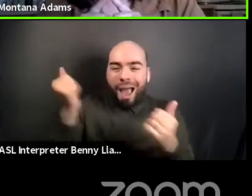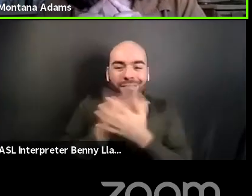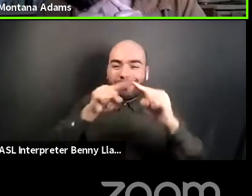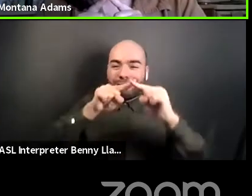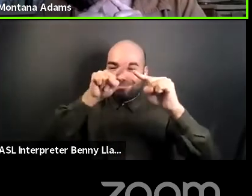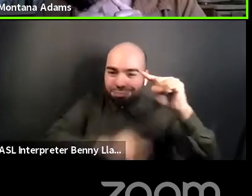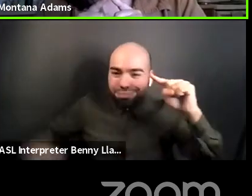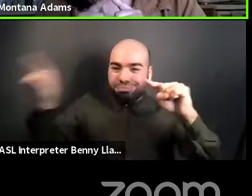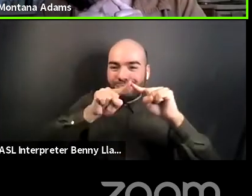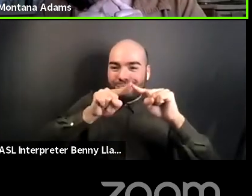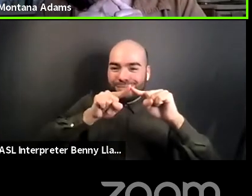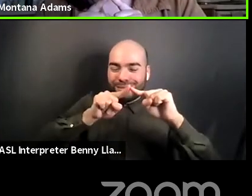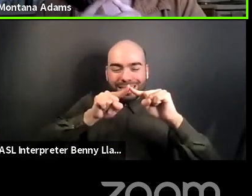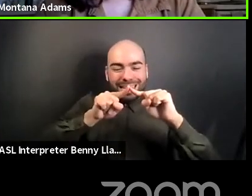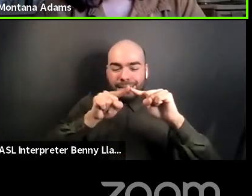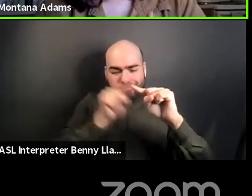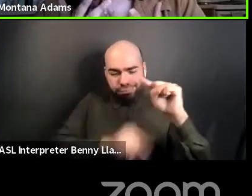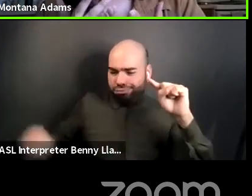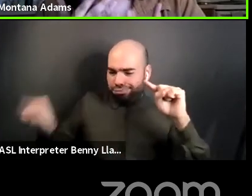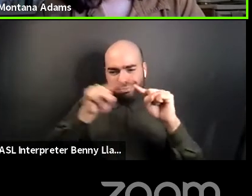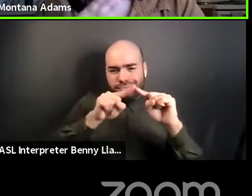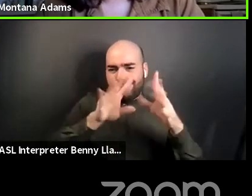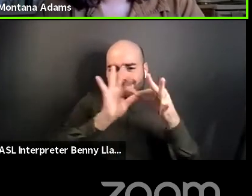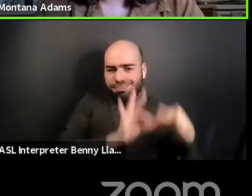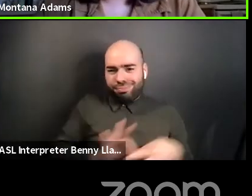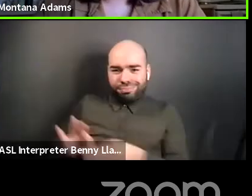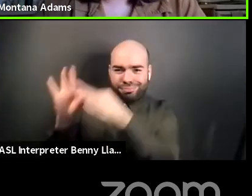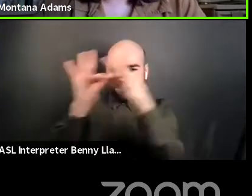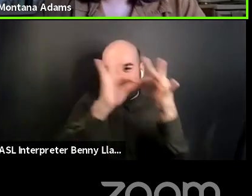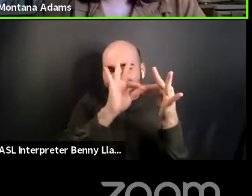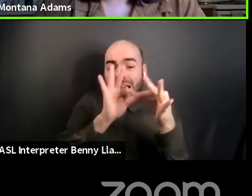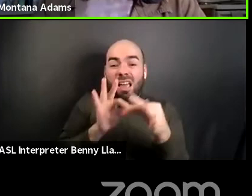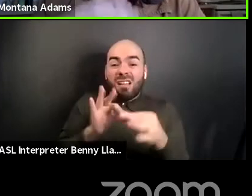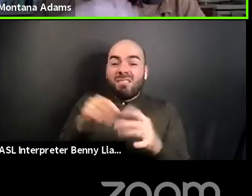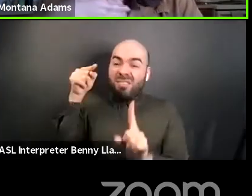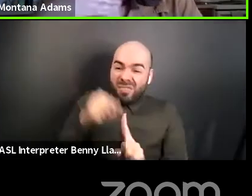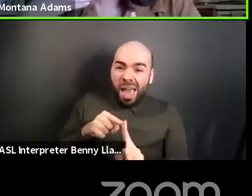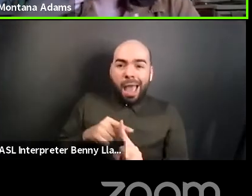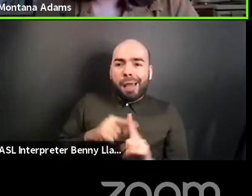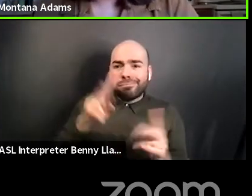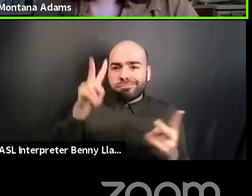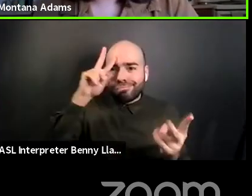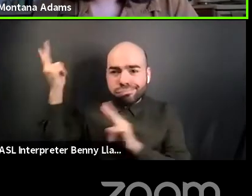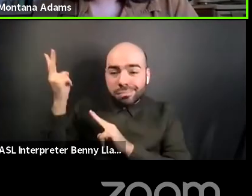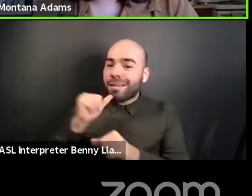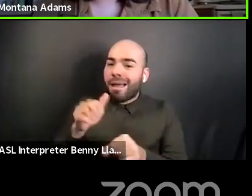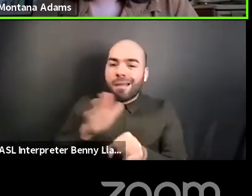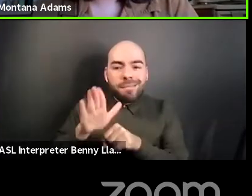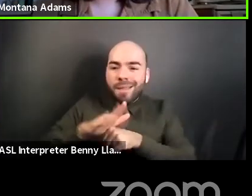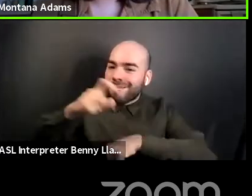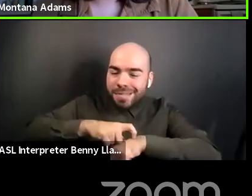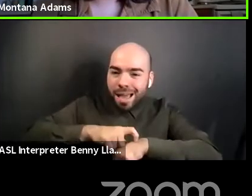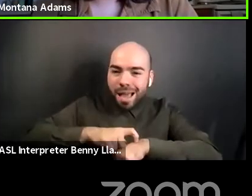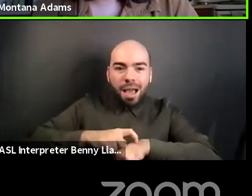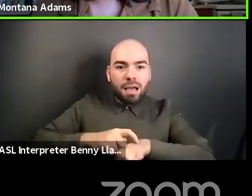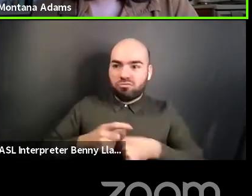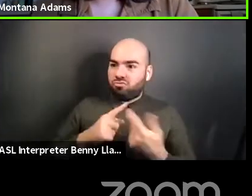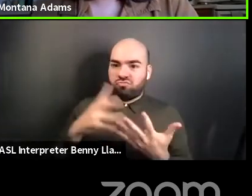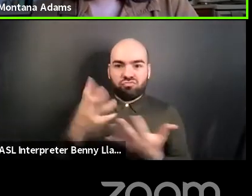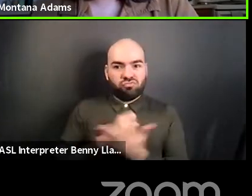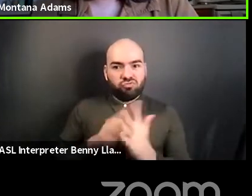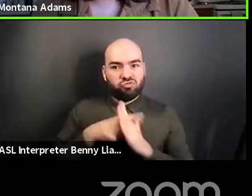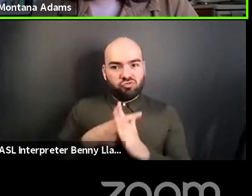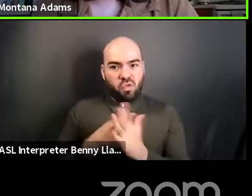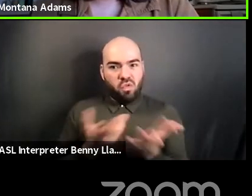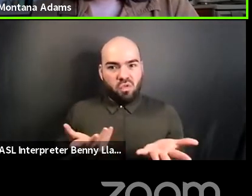like it comes from that miscommunication that happens because we don't have enough time to have these conversations. And